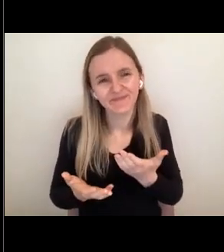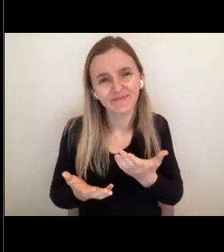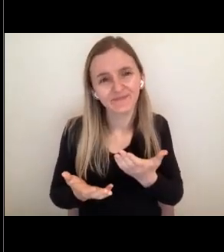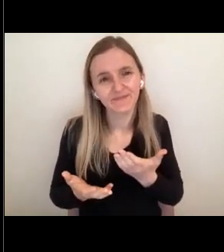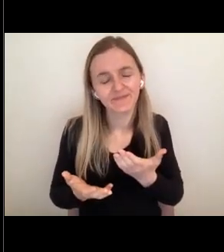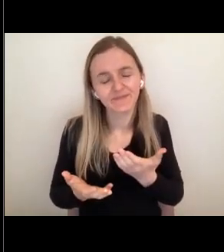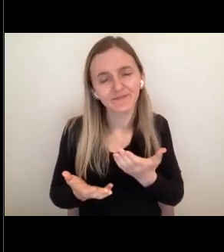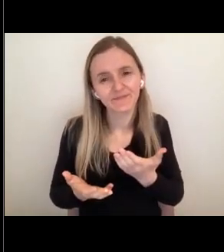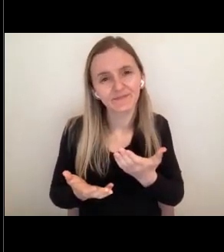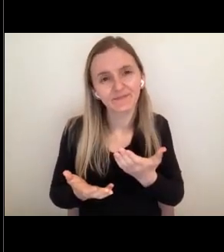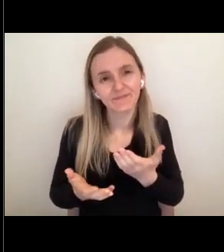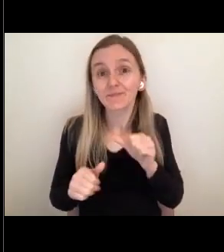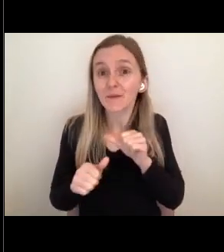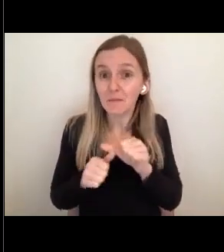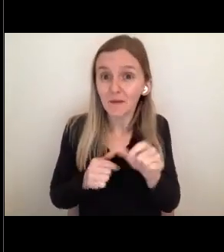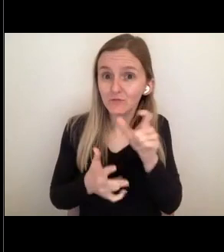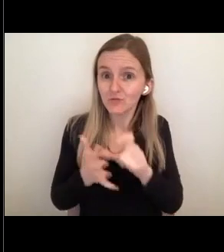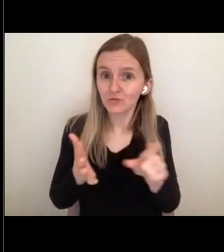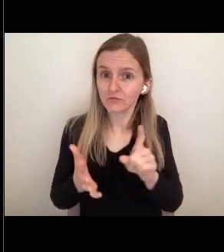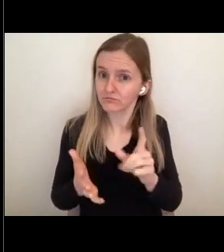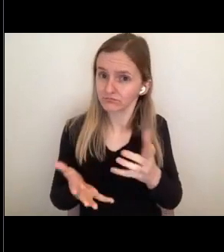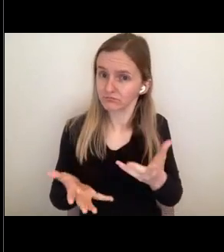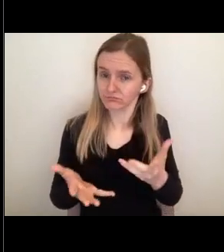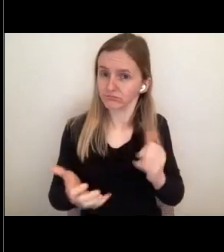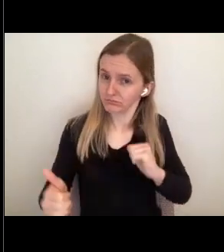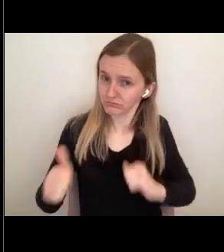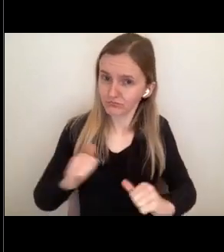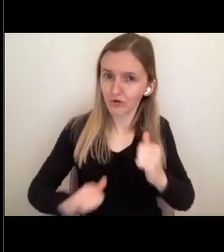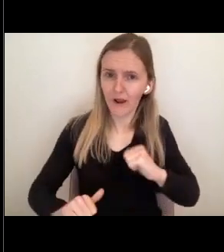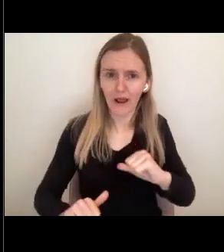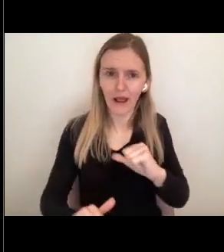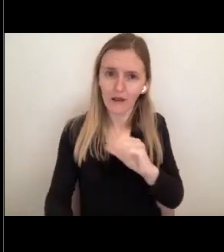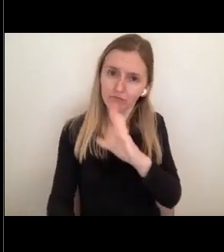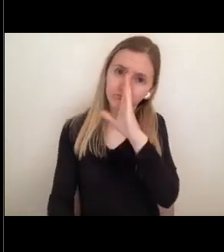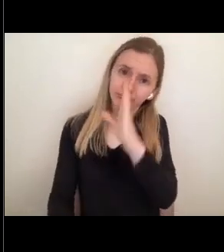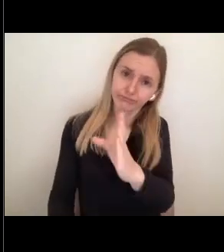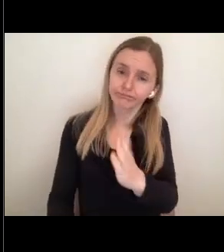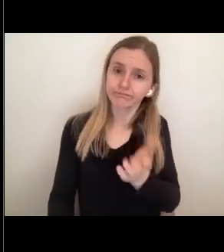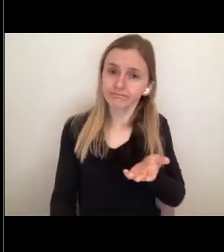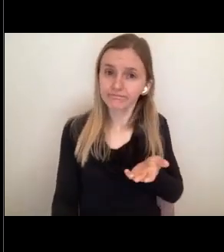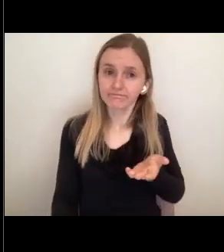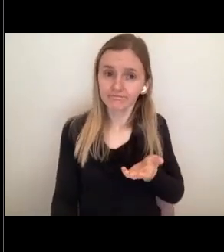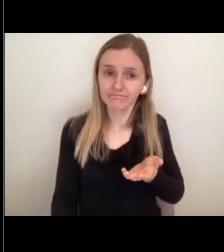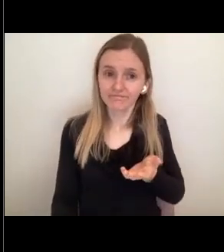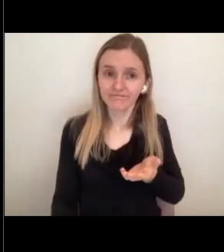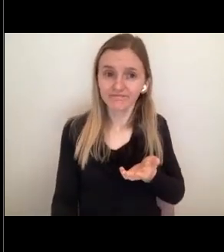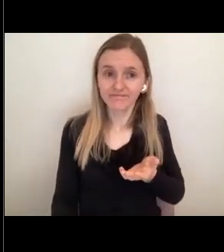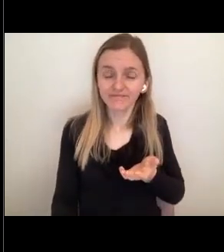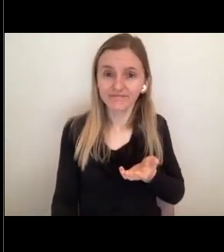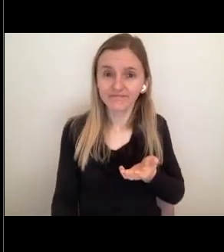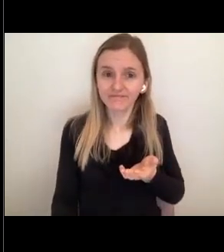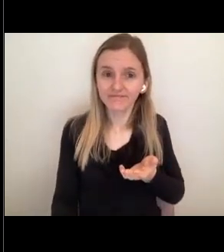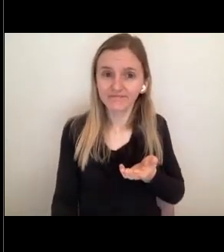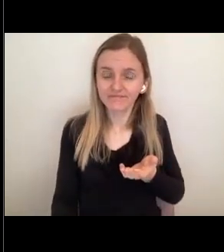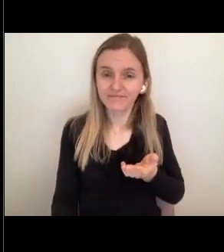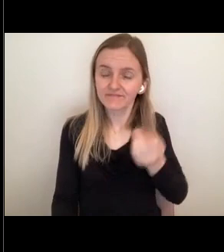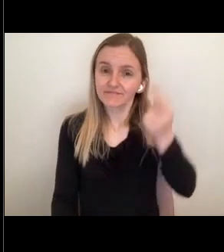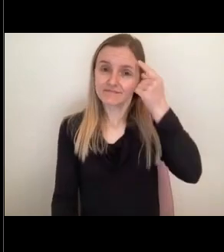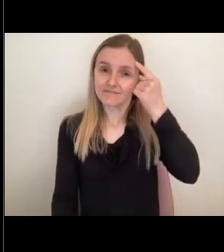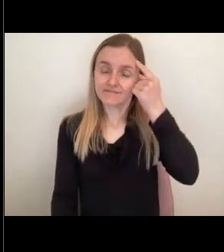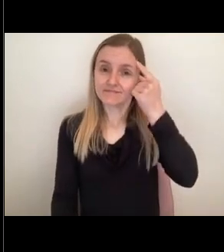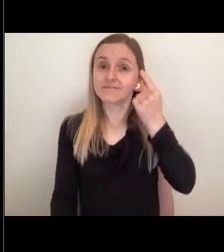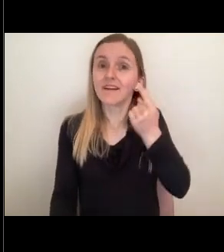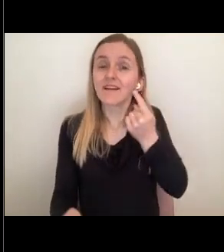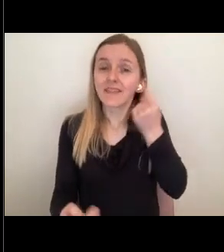be proud and open, and be mindful what you're bringing to that interaction with